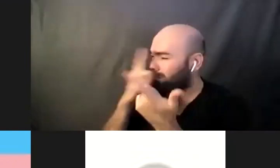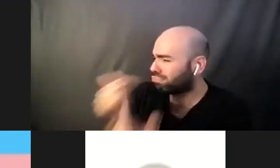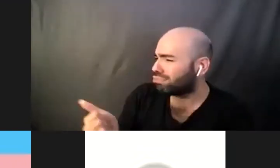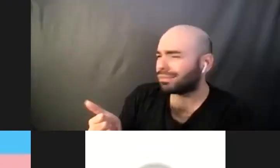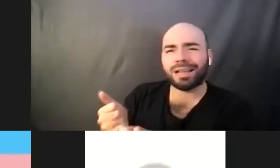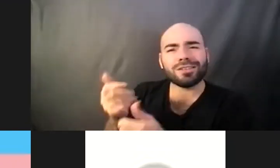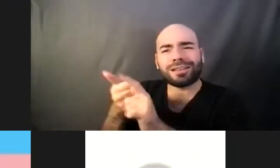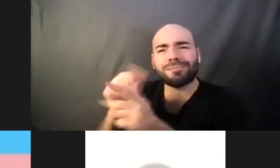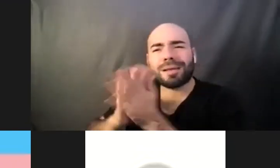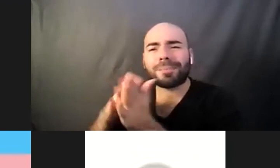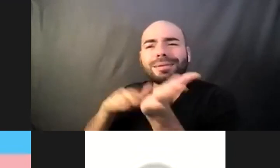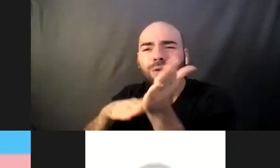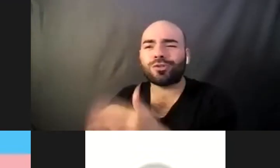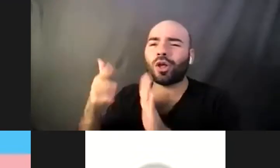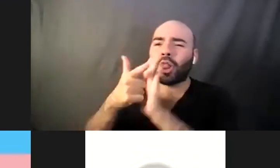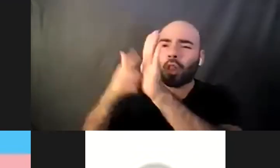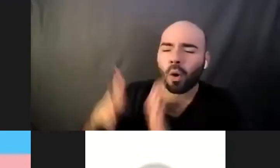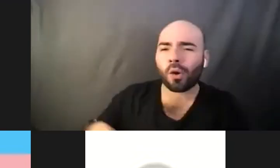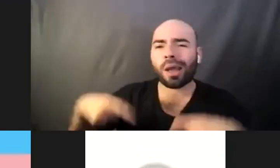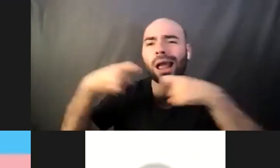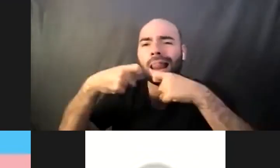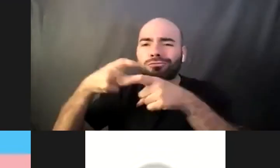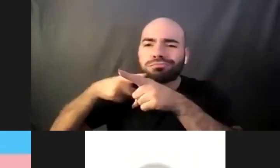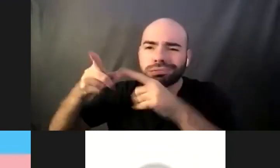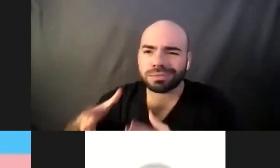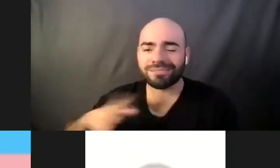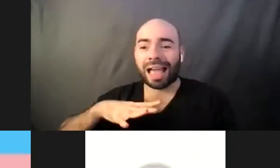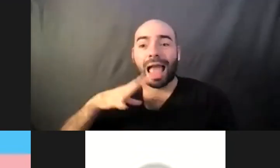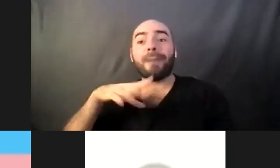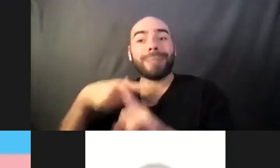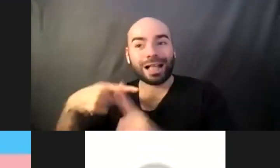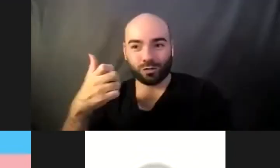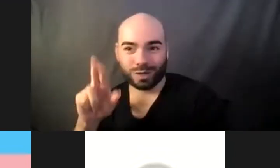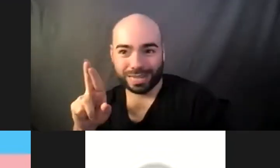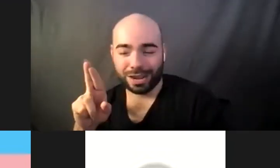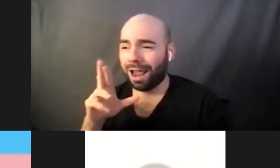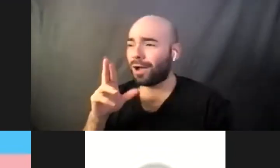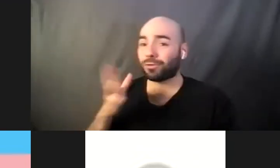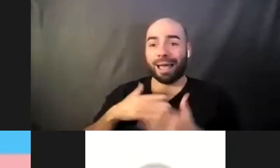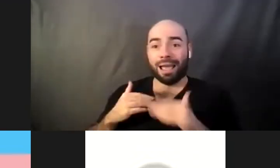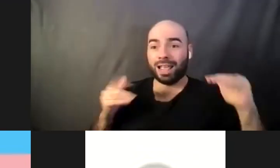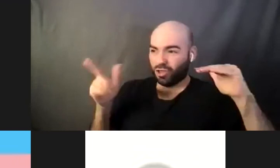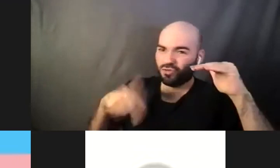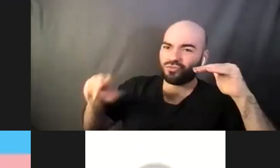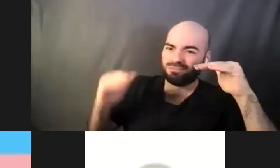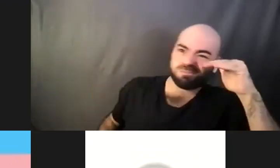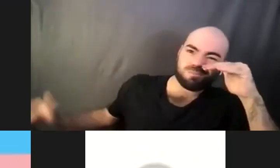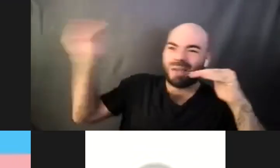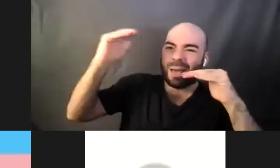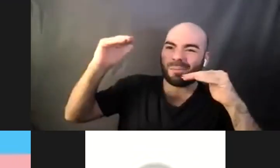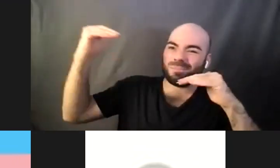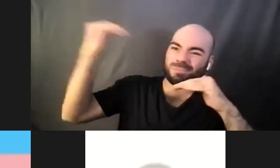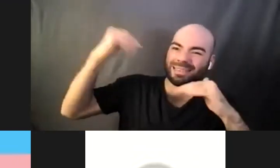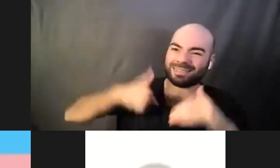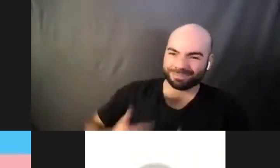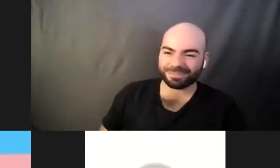doctor, be that lawyer, be that electrician, and be queer, right? Like, be so much better than me. So that's my self-care.